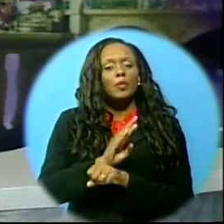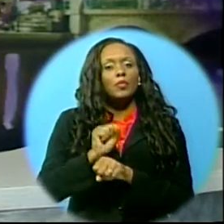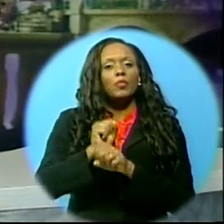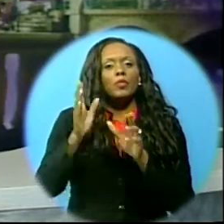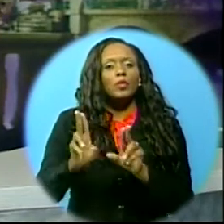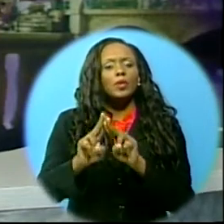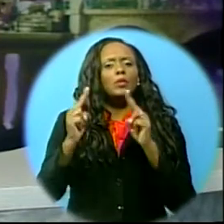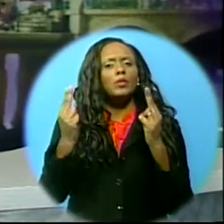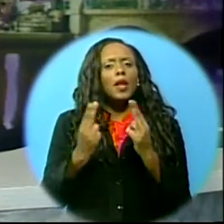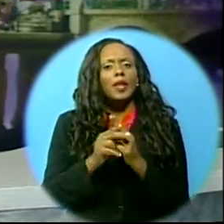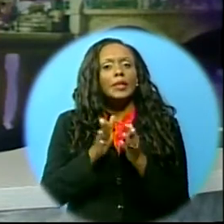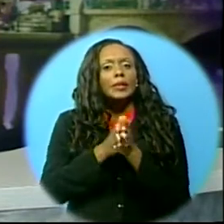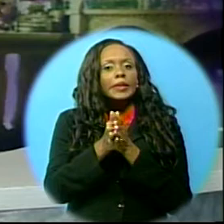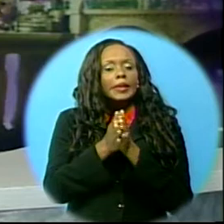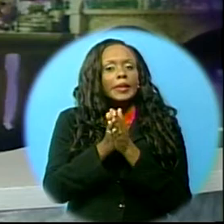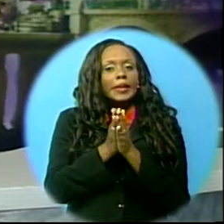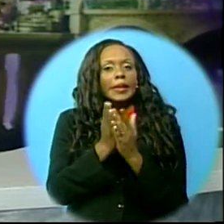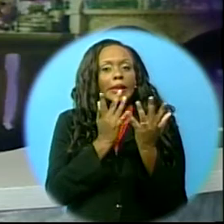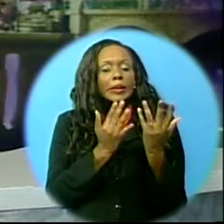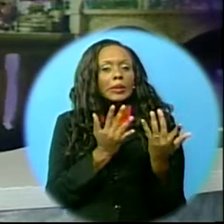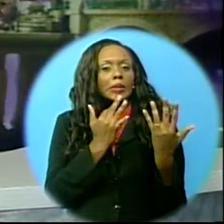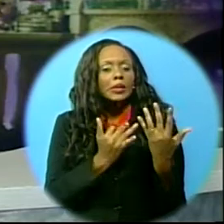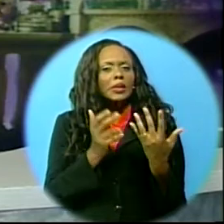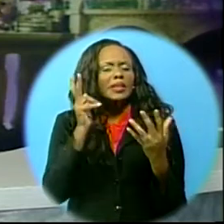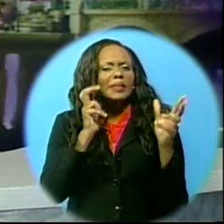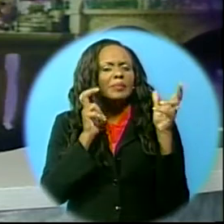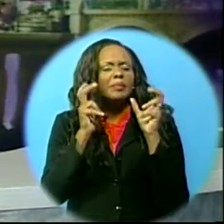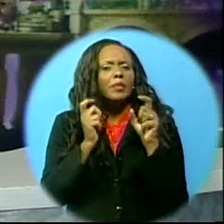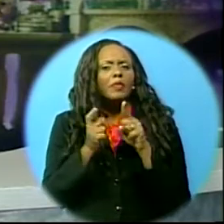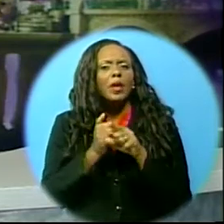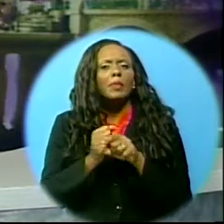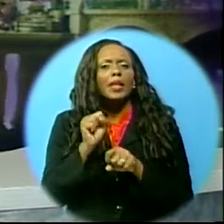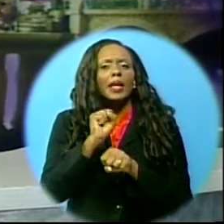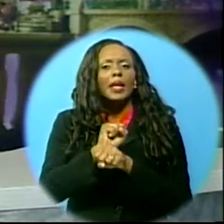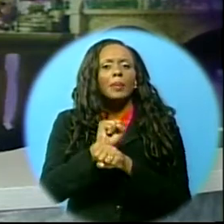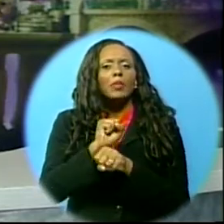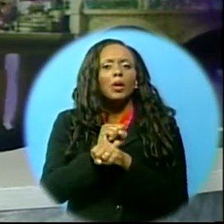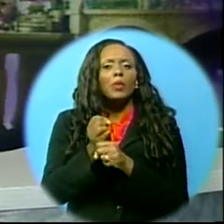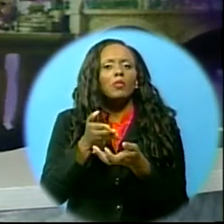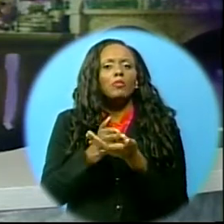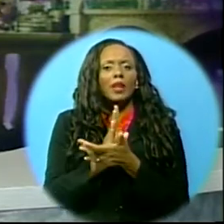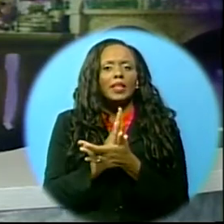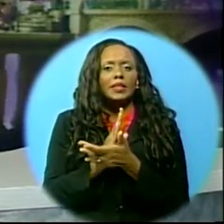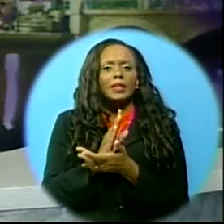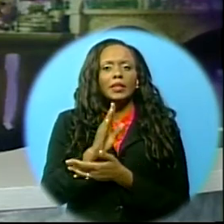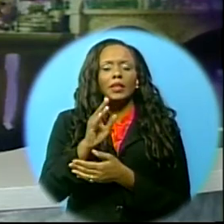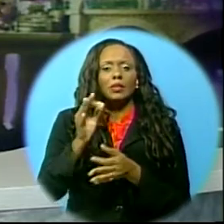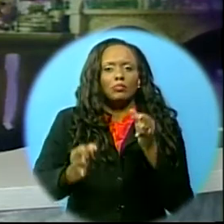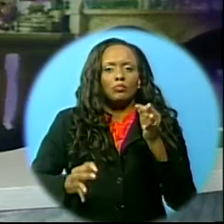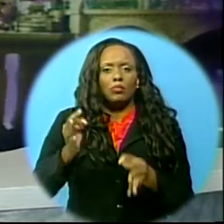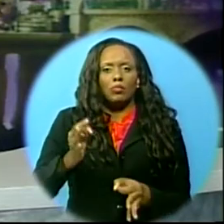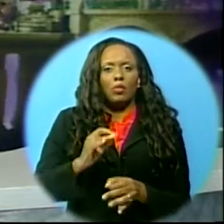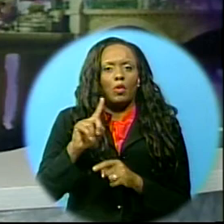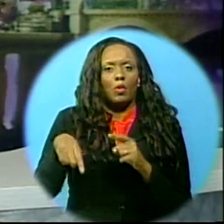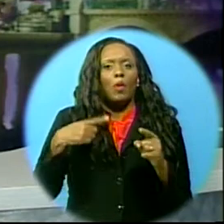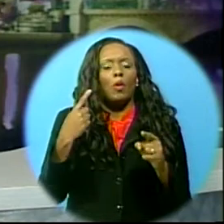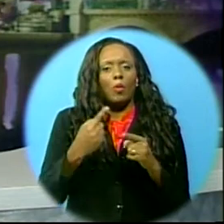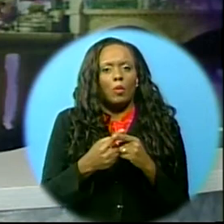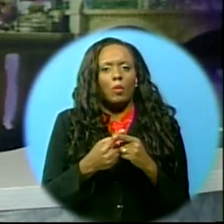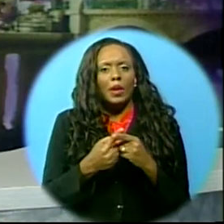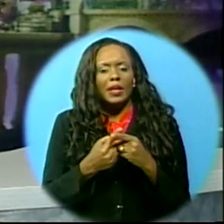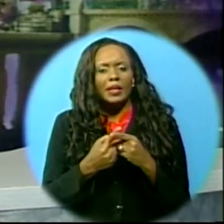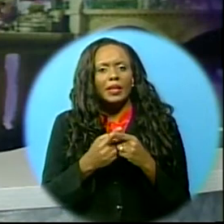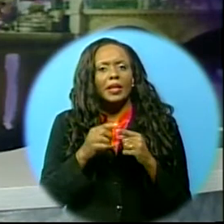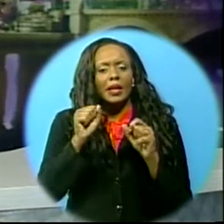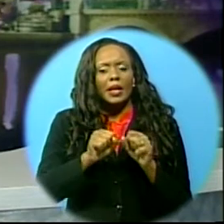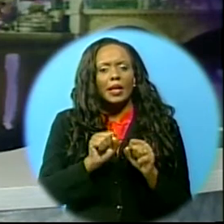Barbados Workers Union is eagerly awaiting word from the Employment Rights Tribunal about when the case involving former National